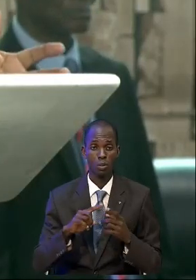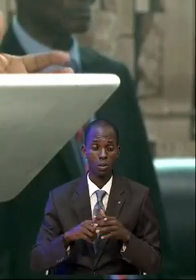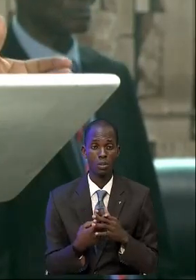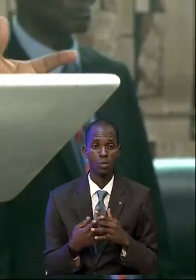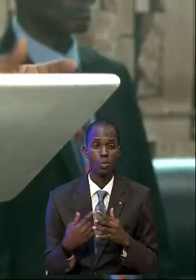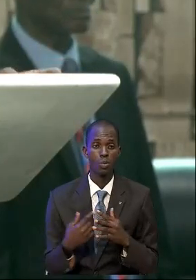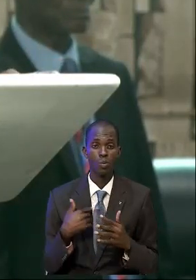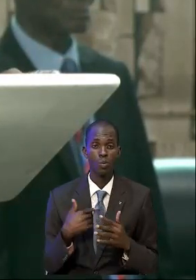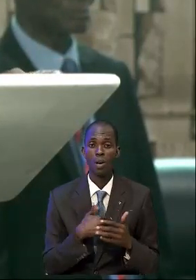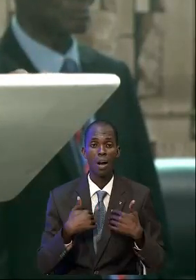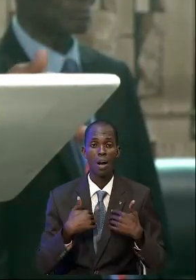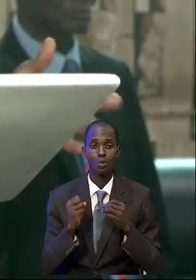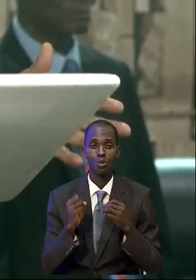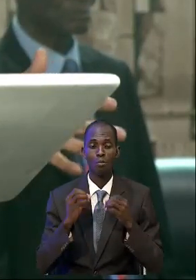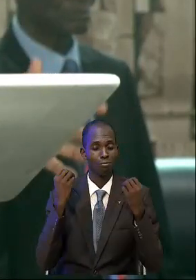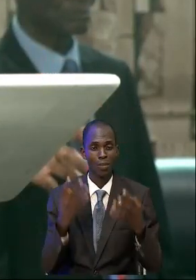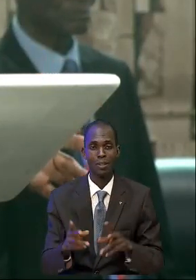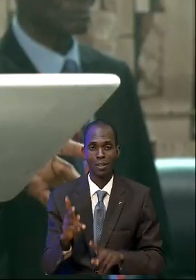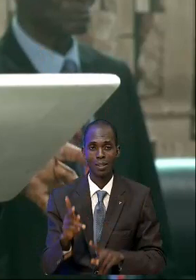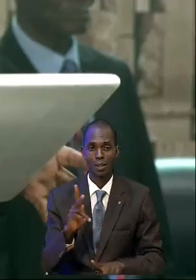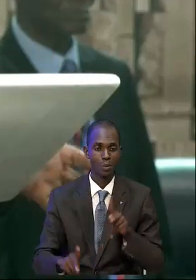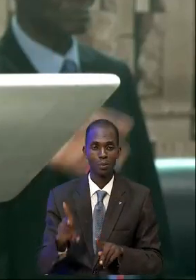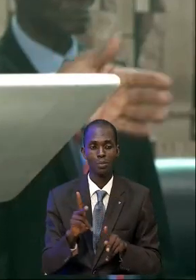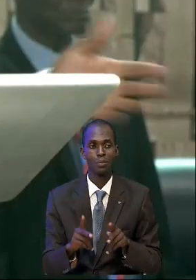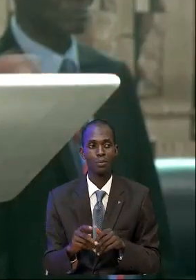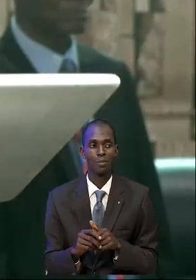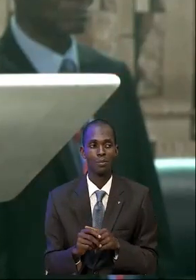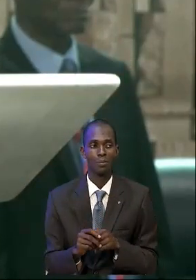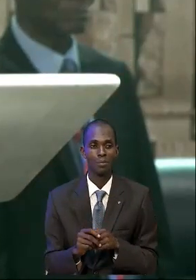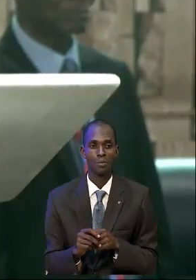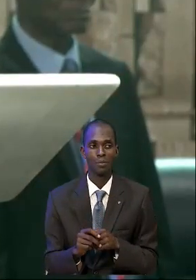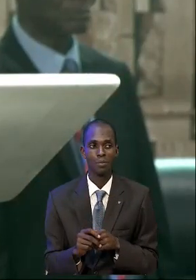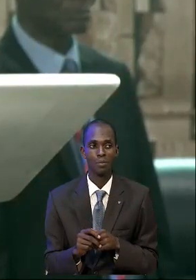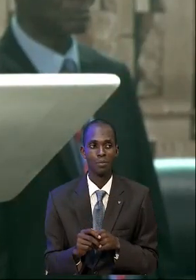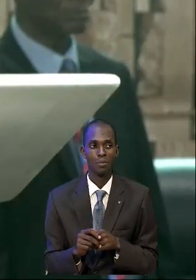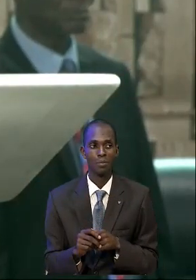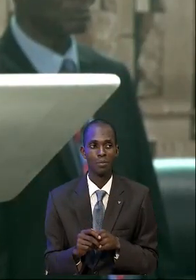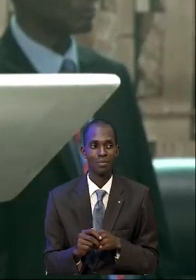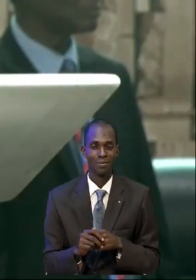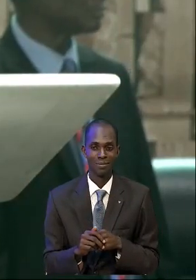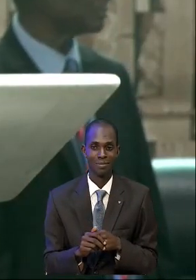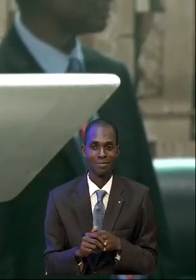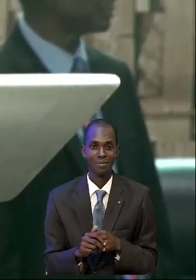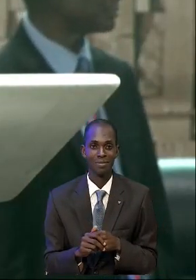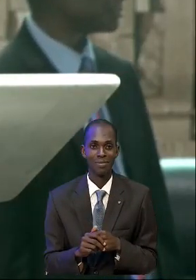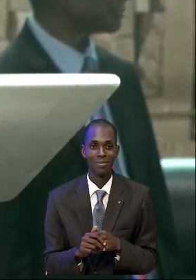Please, can we start? Can we start? There are so many people over there.